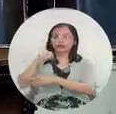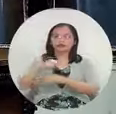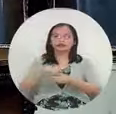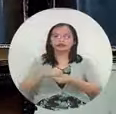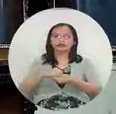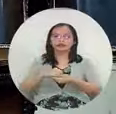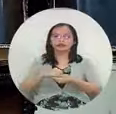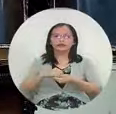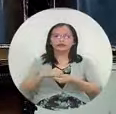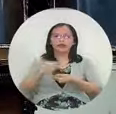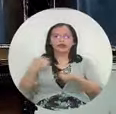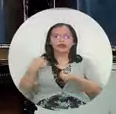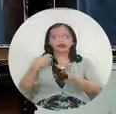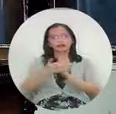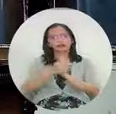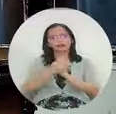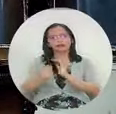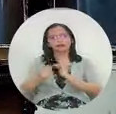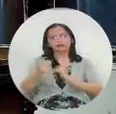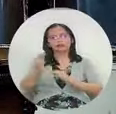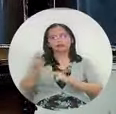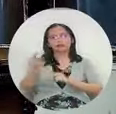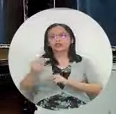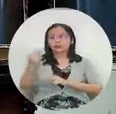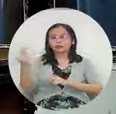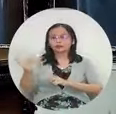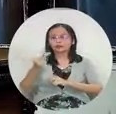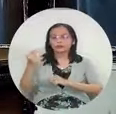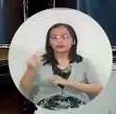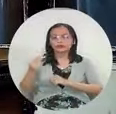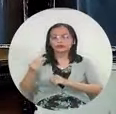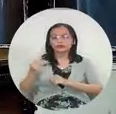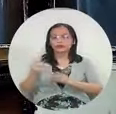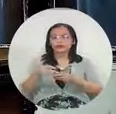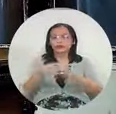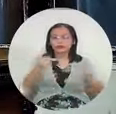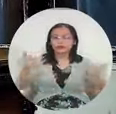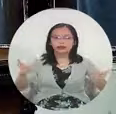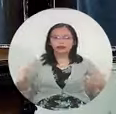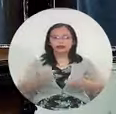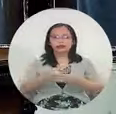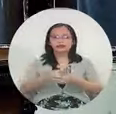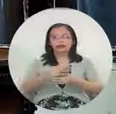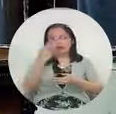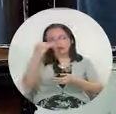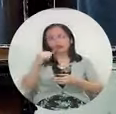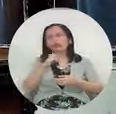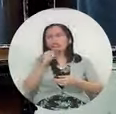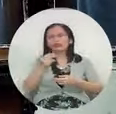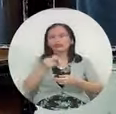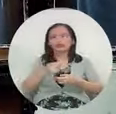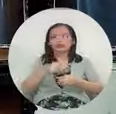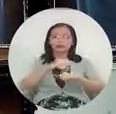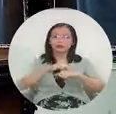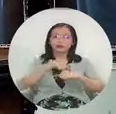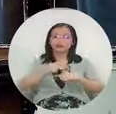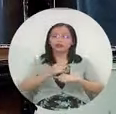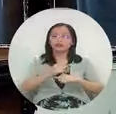their giftedness can be exercised in Pakistan. Nga naman what sila tawag sa